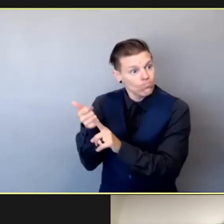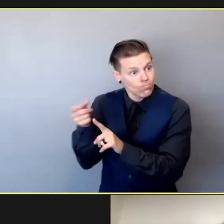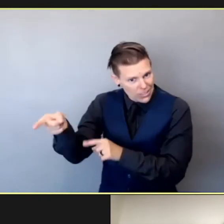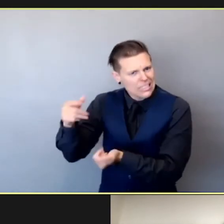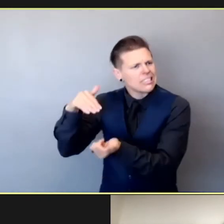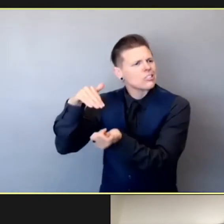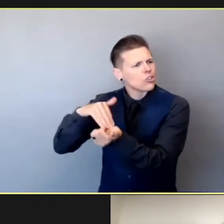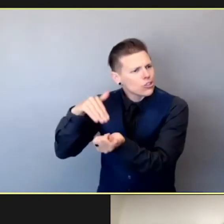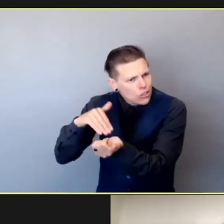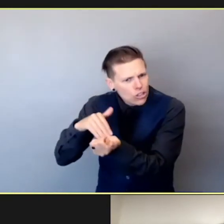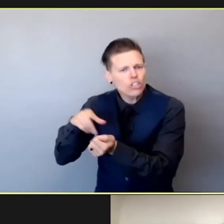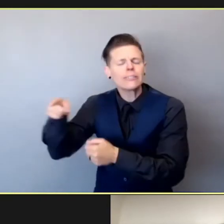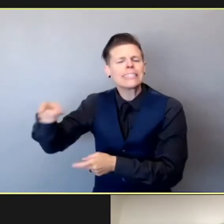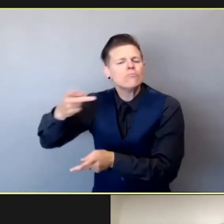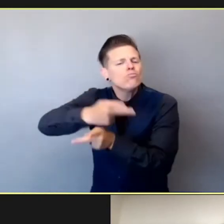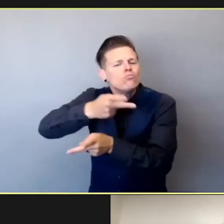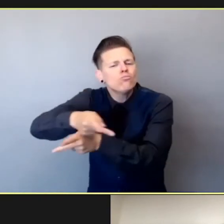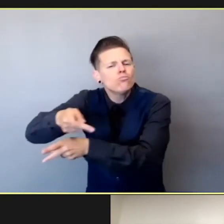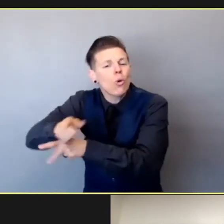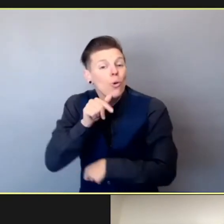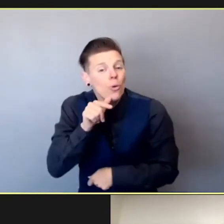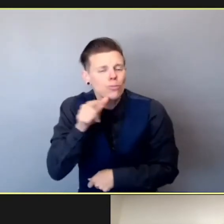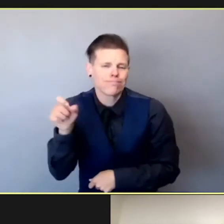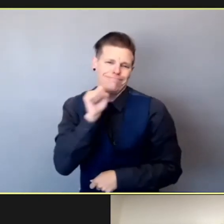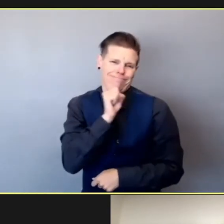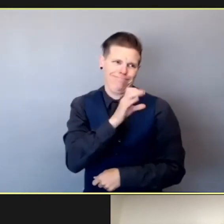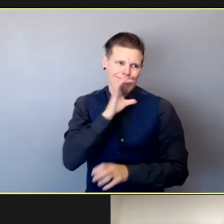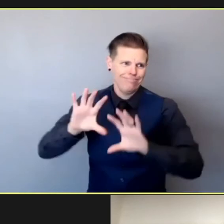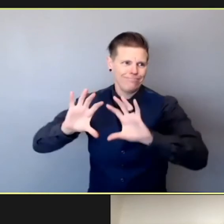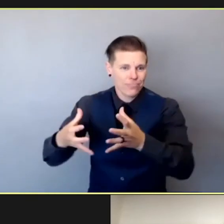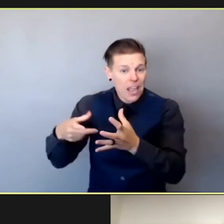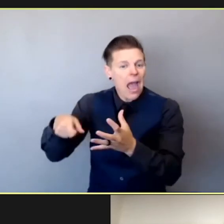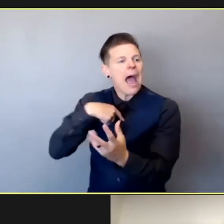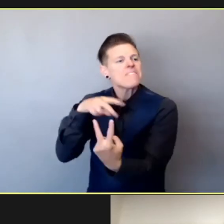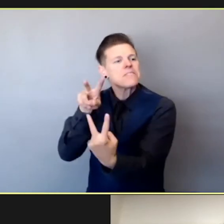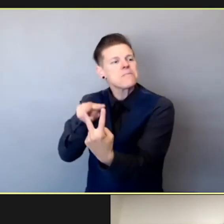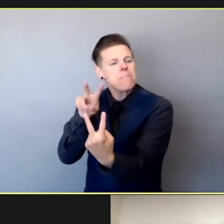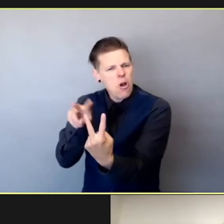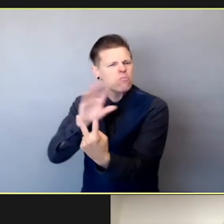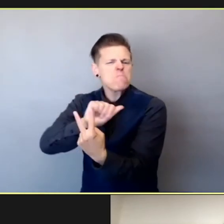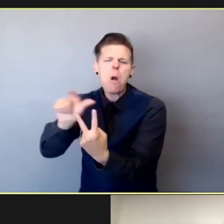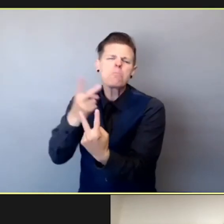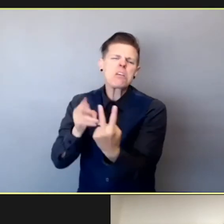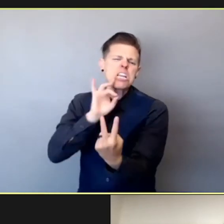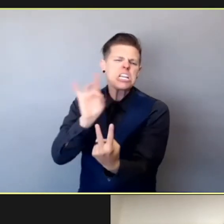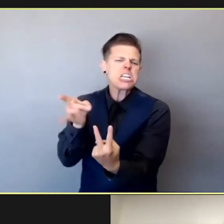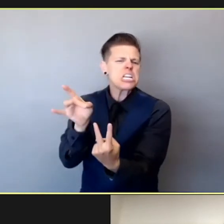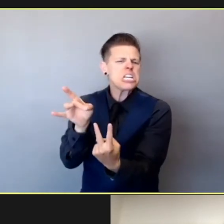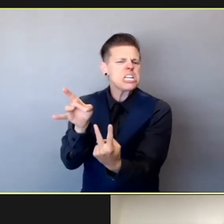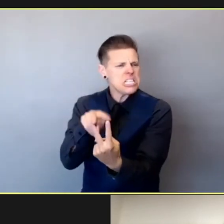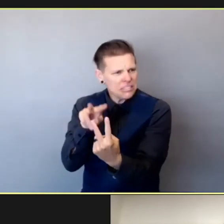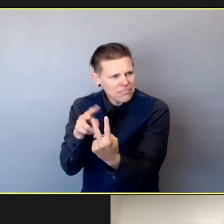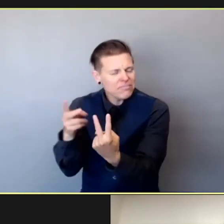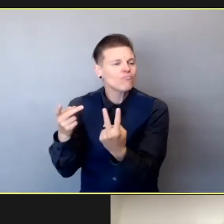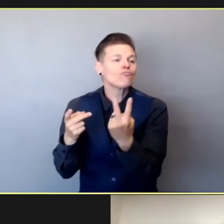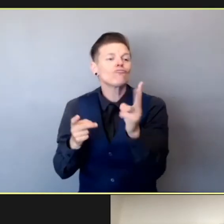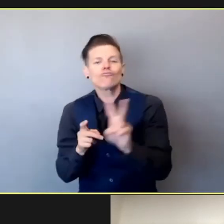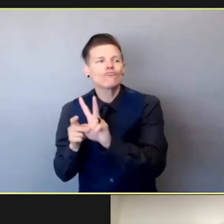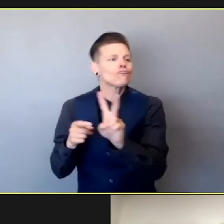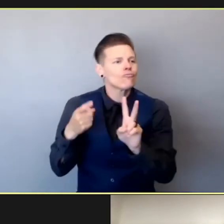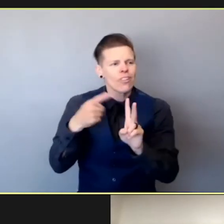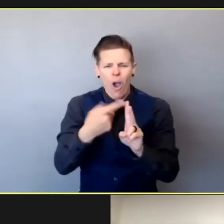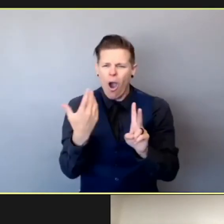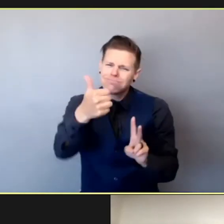people. He had a couple in their early 80s, very vigorous, thriving couple, exercise, the